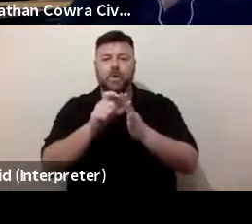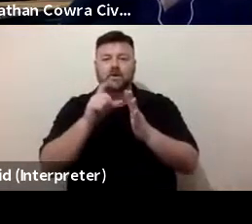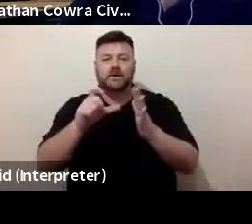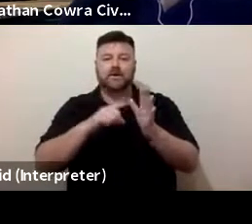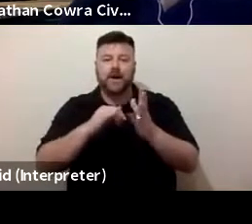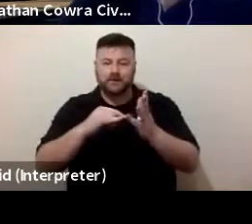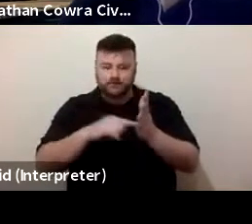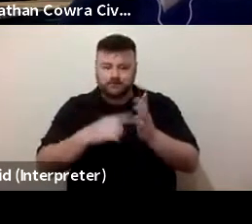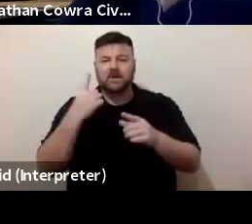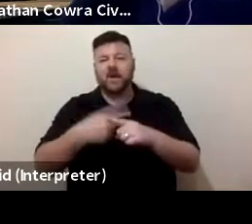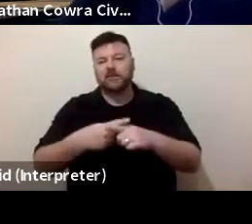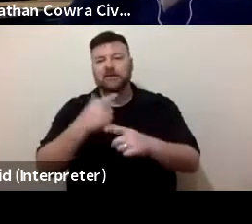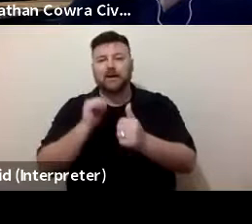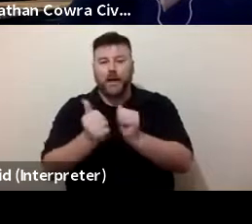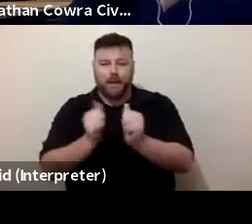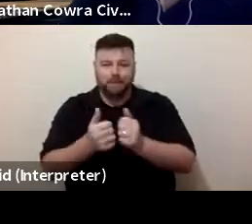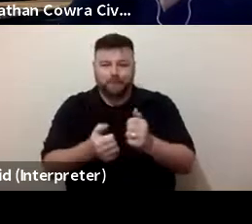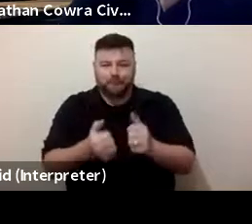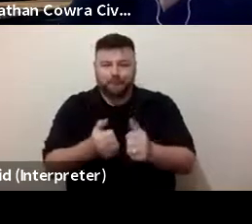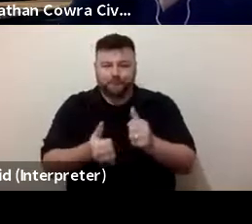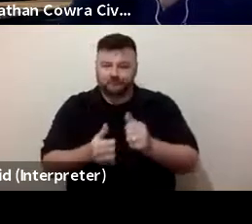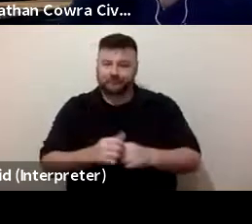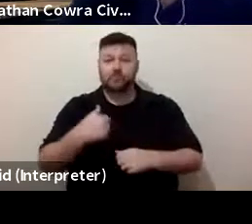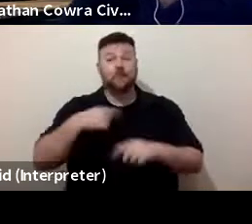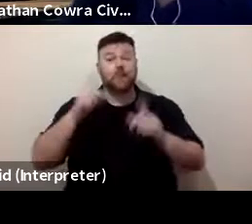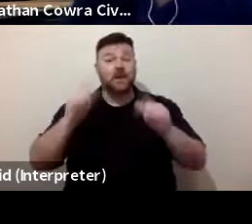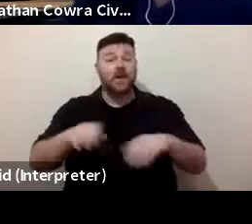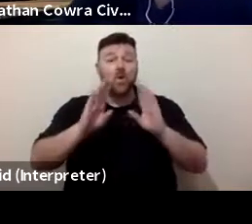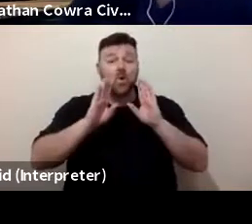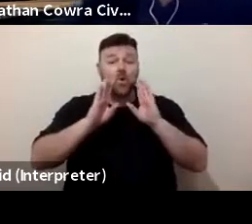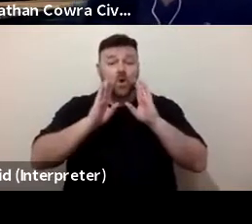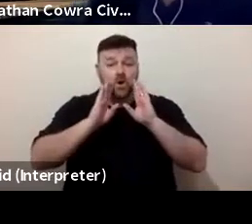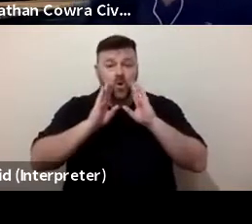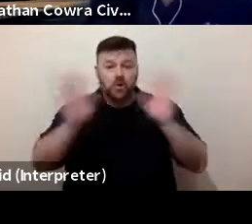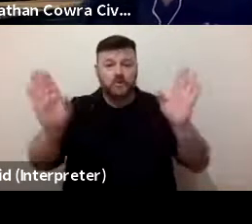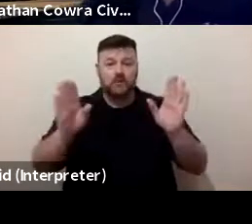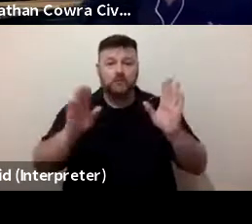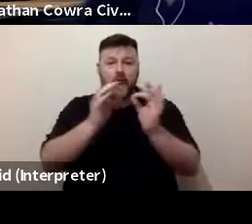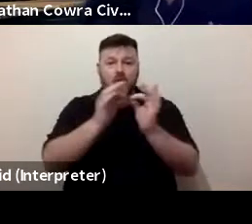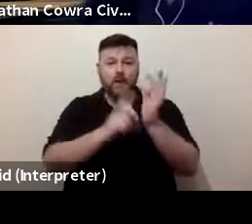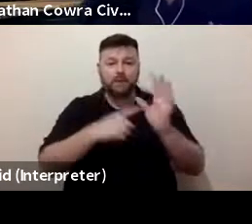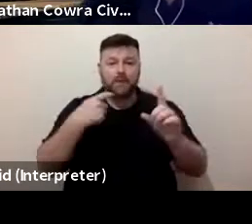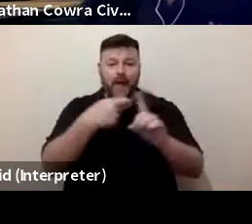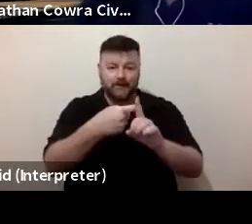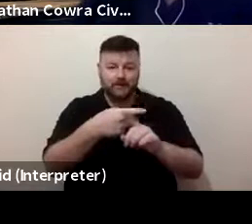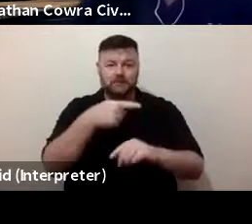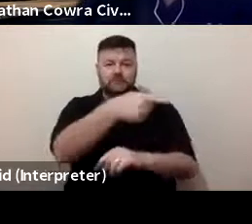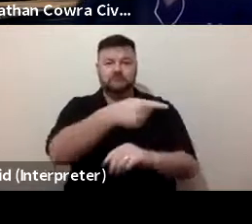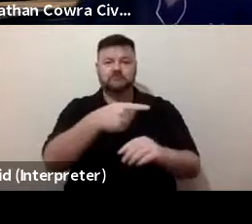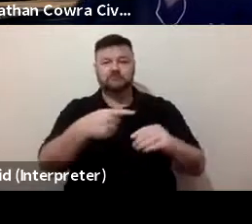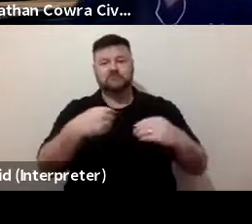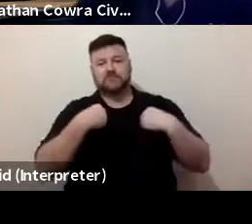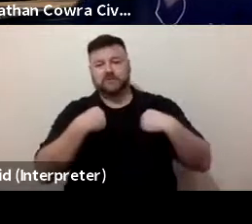of the things, so we started Awesome Black in response to COVID,